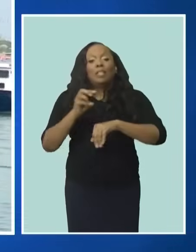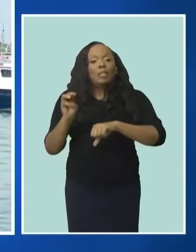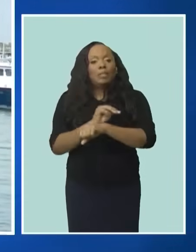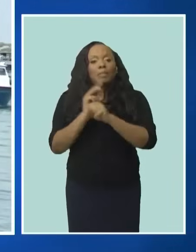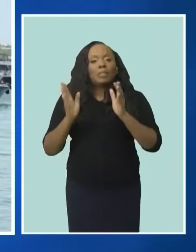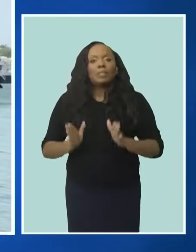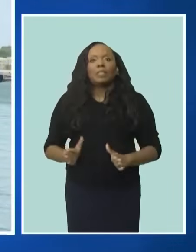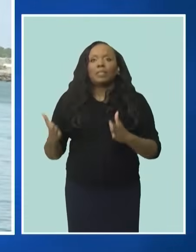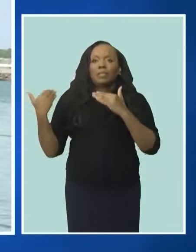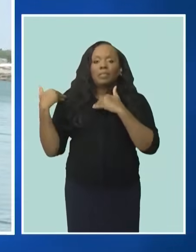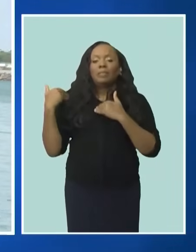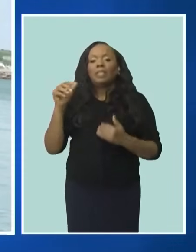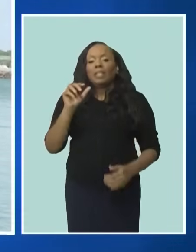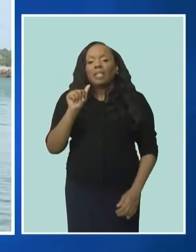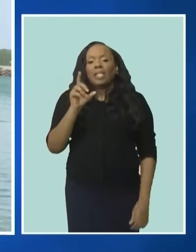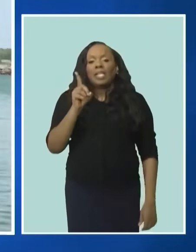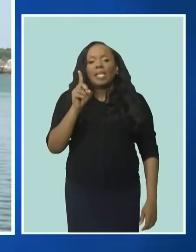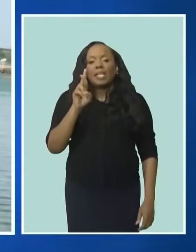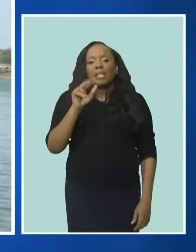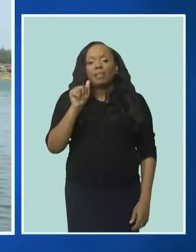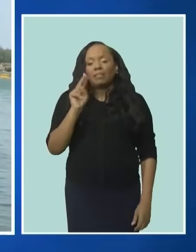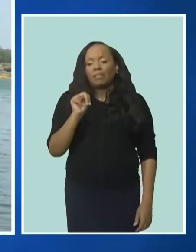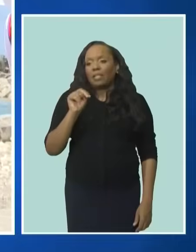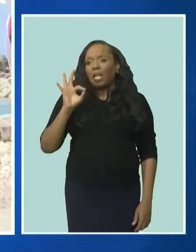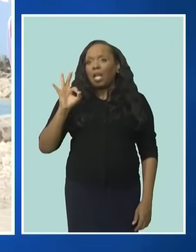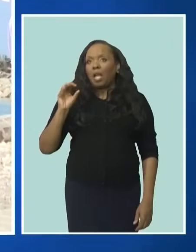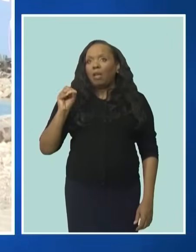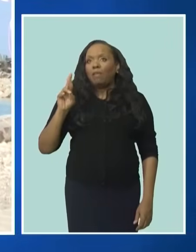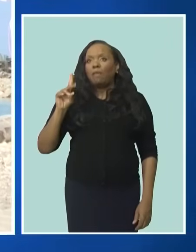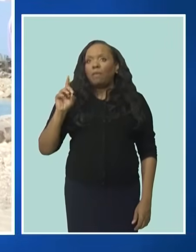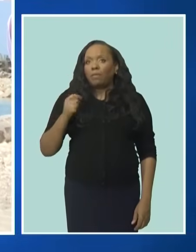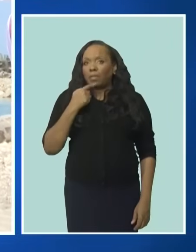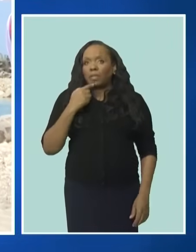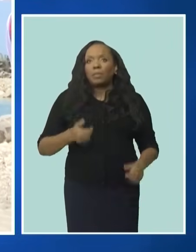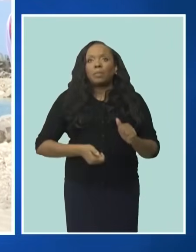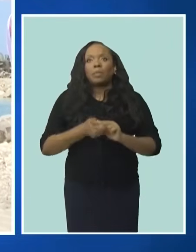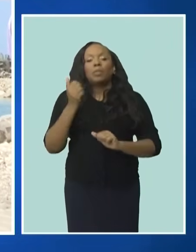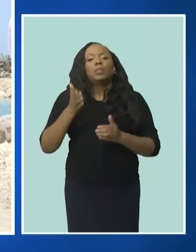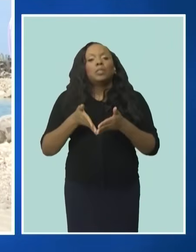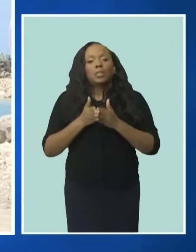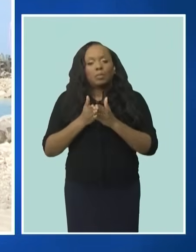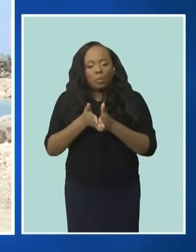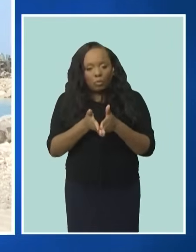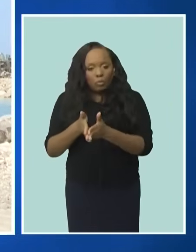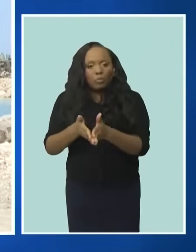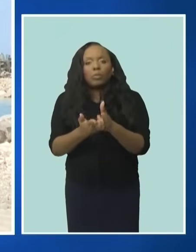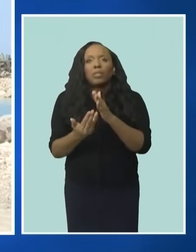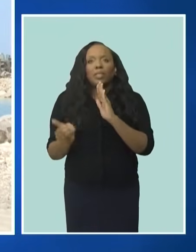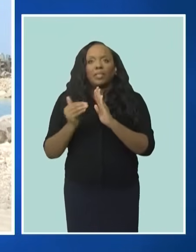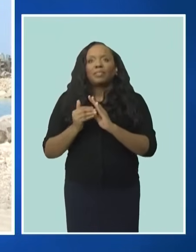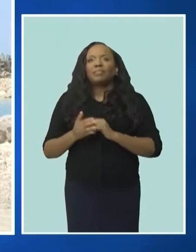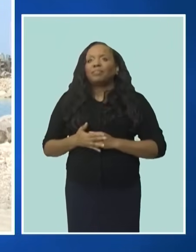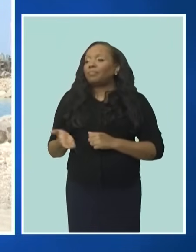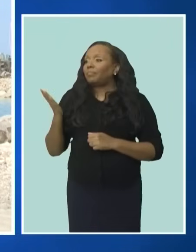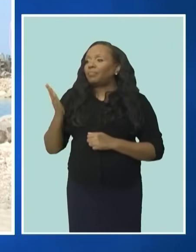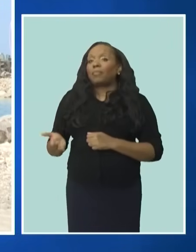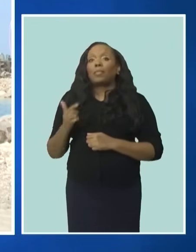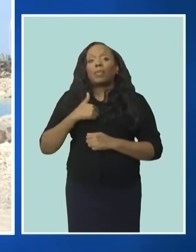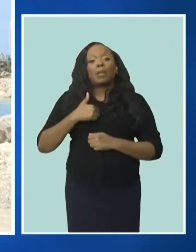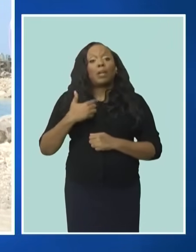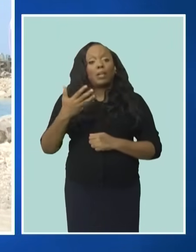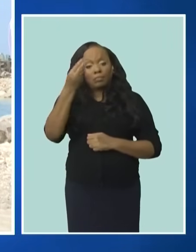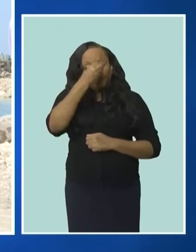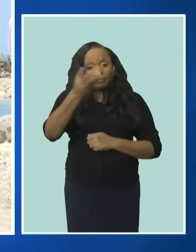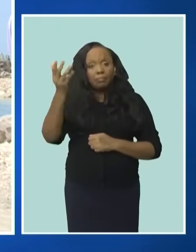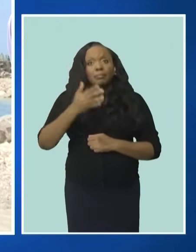Green and Blue Economy Adrian Ford says the majority of the boats are active again. I want to report today that we have